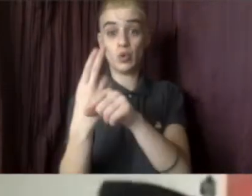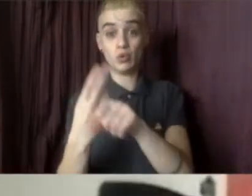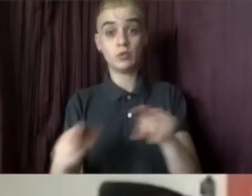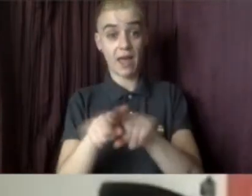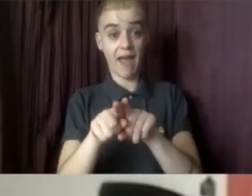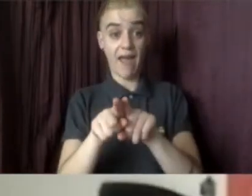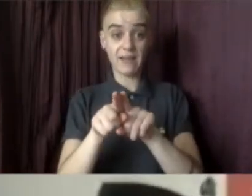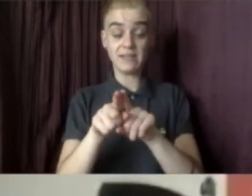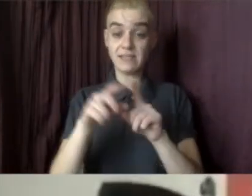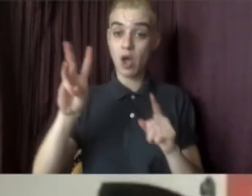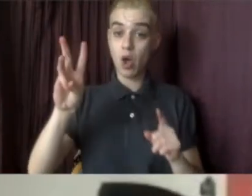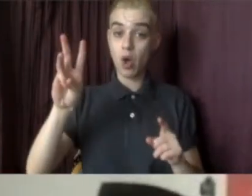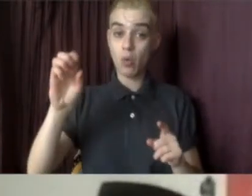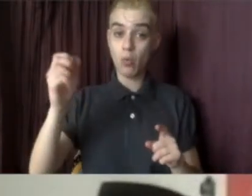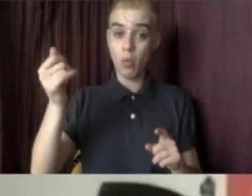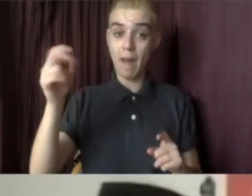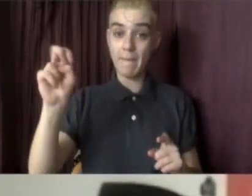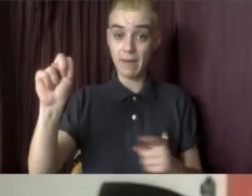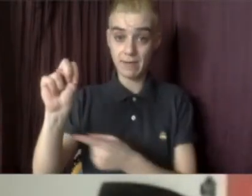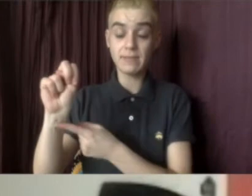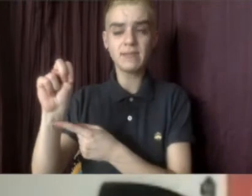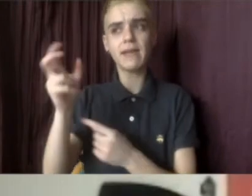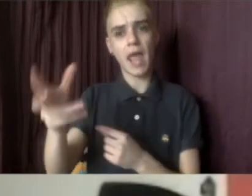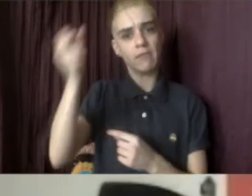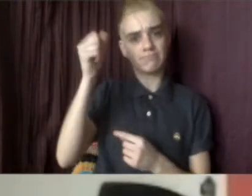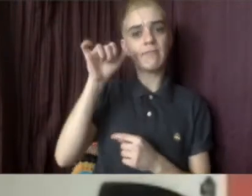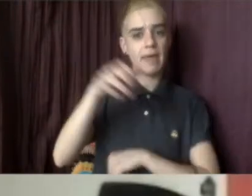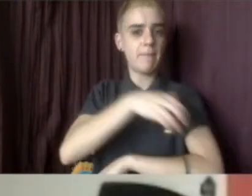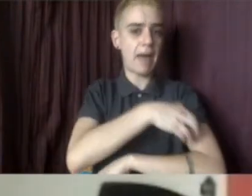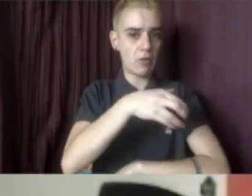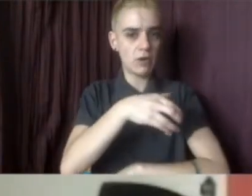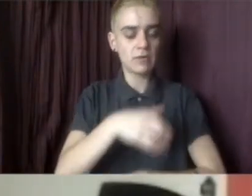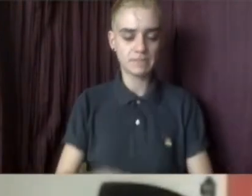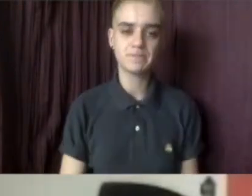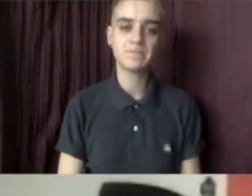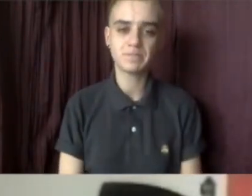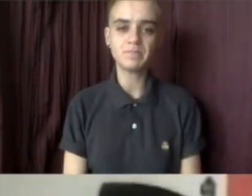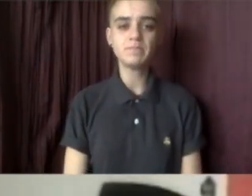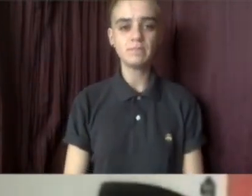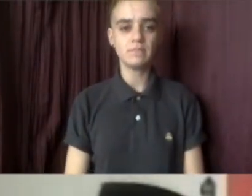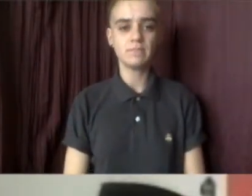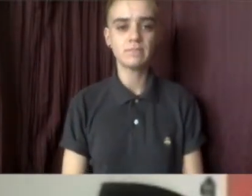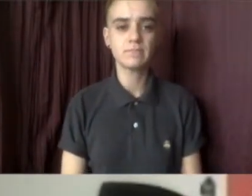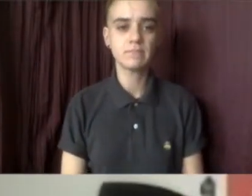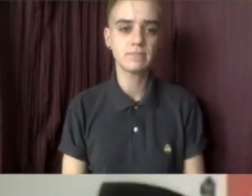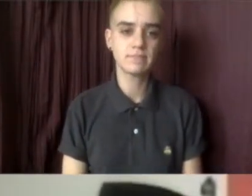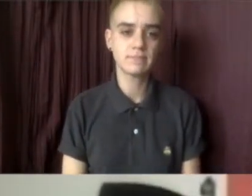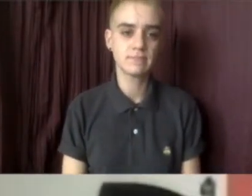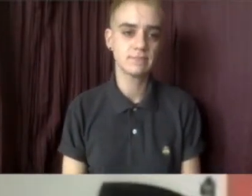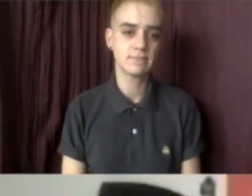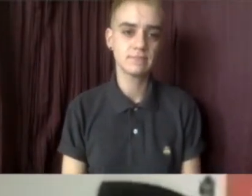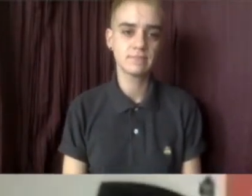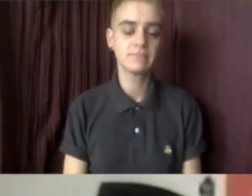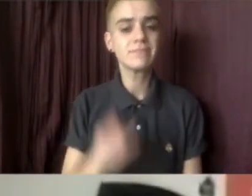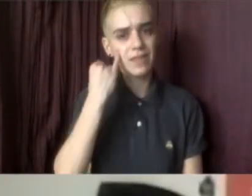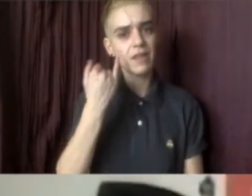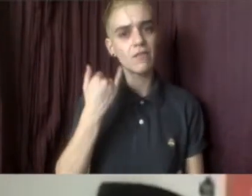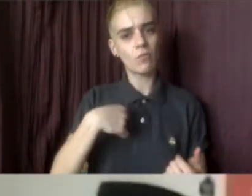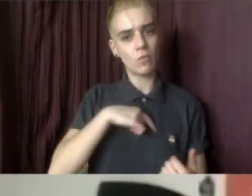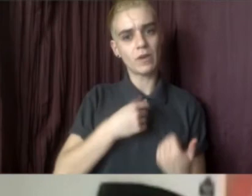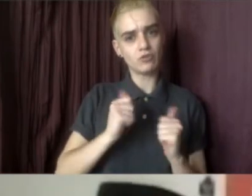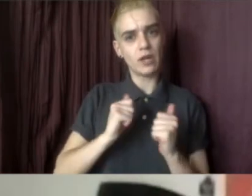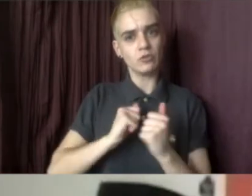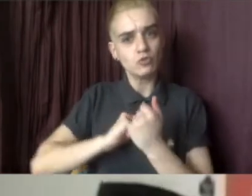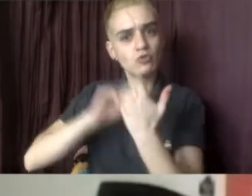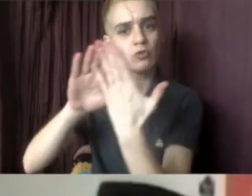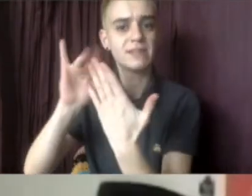And this is, I totally agree. And because I work right with 501(c)(3)s and 504, we're 504(c), and people are like, and I am